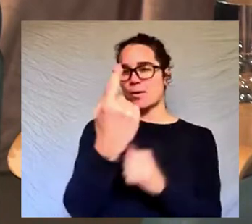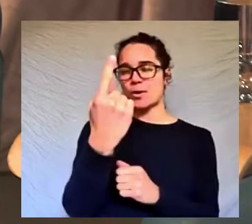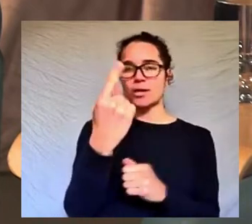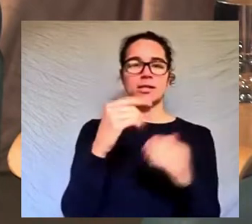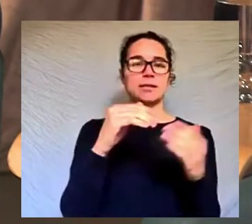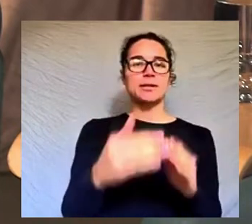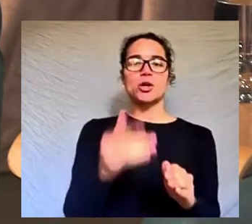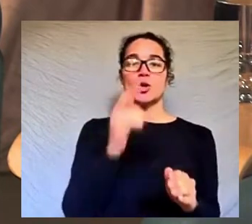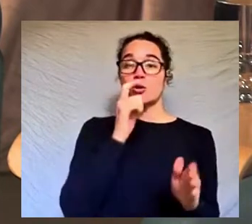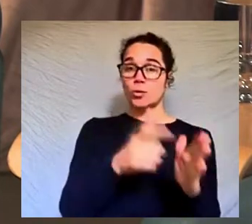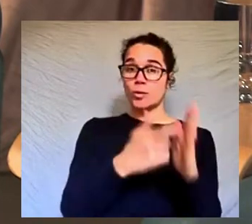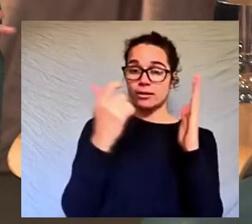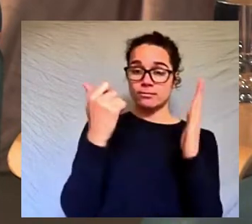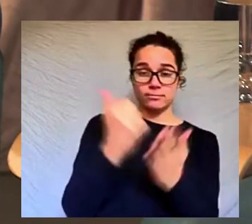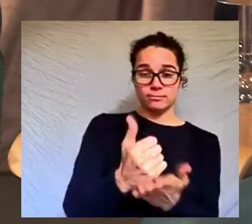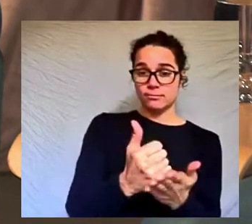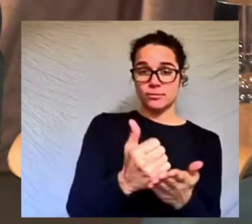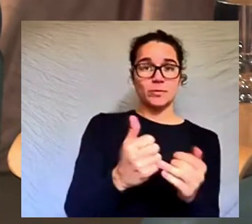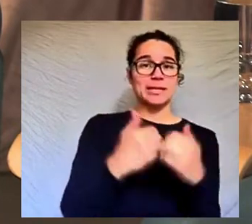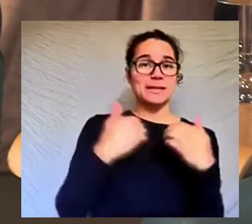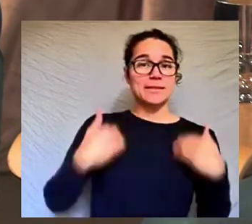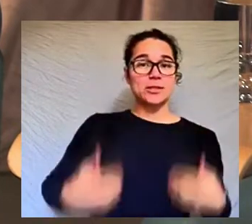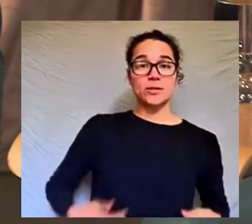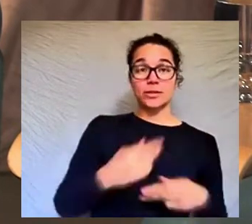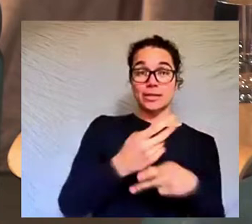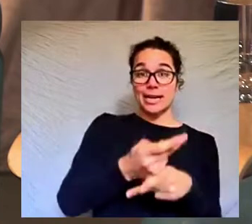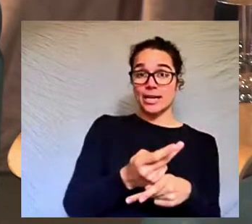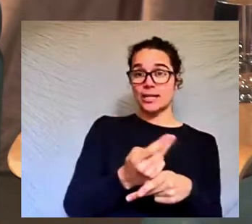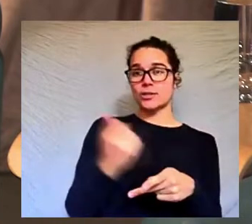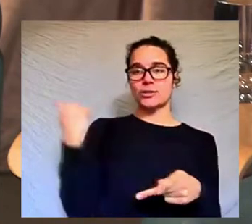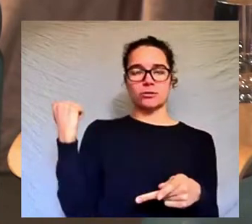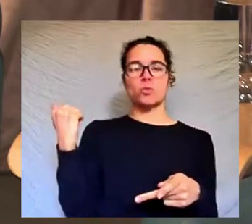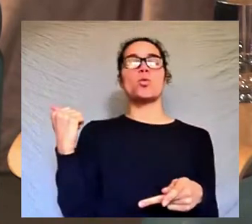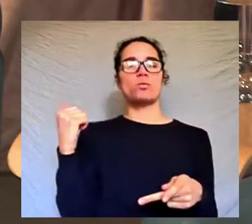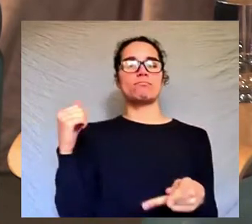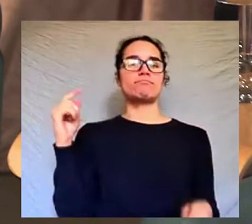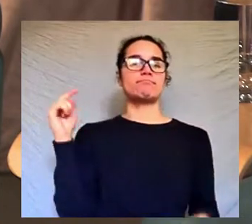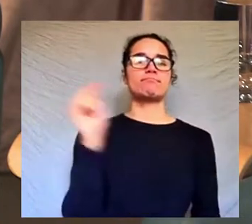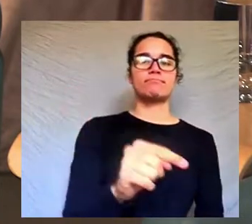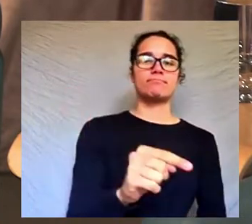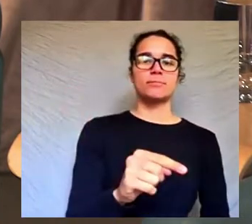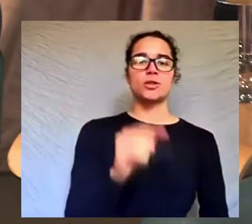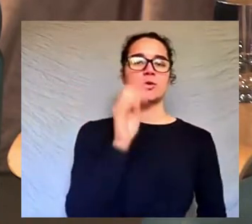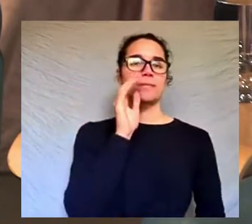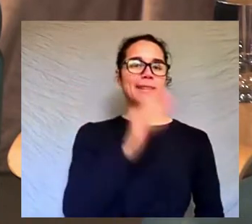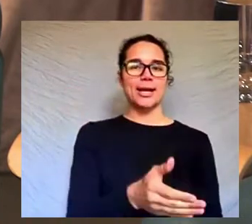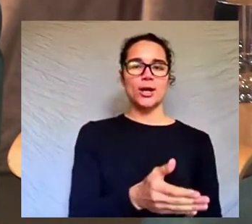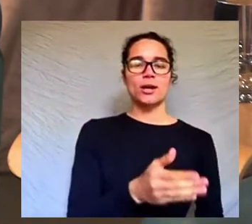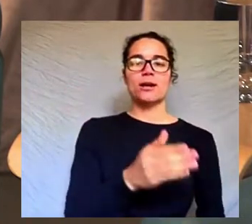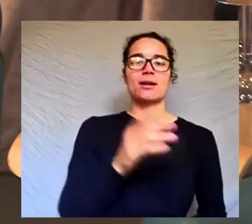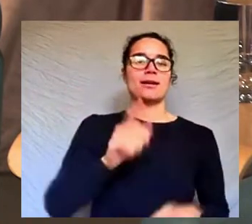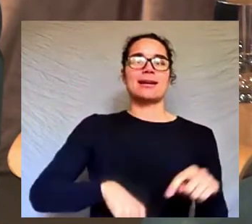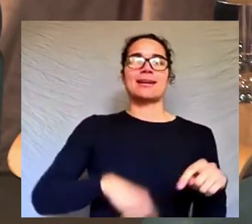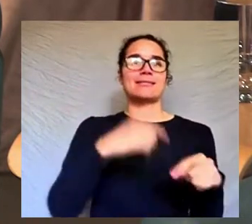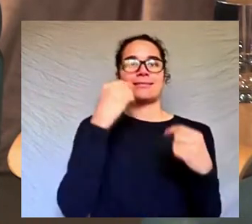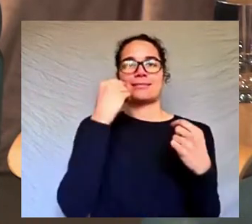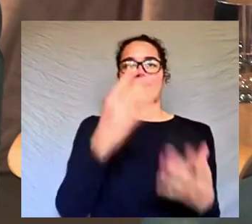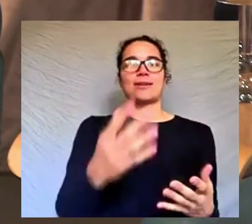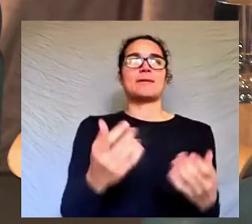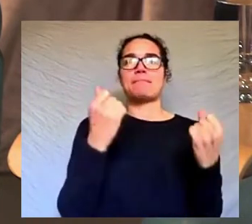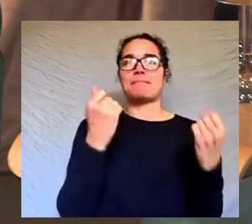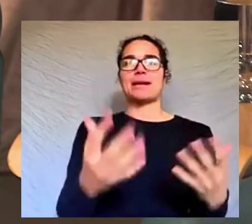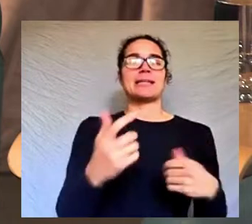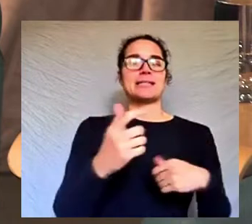some assistance in their physical care. My mom was there. I can't tell you the number of times I opened the door